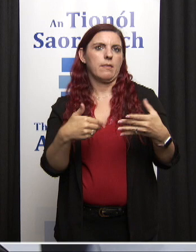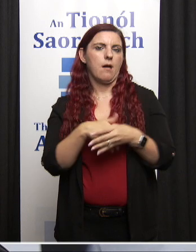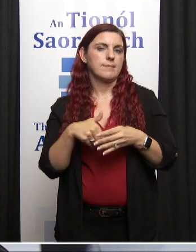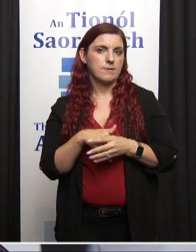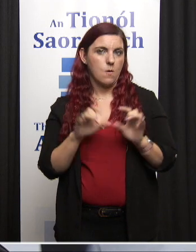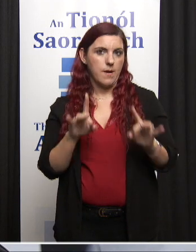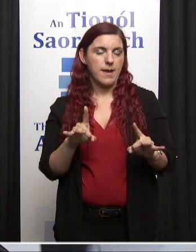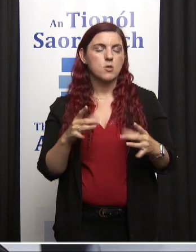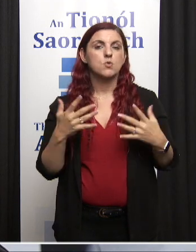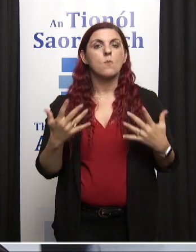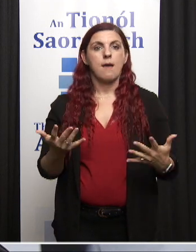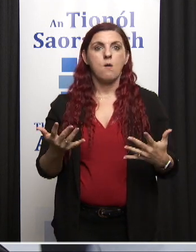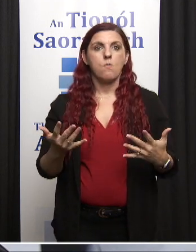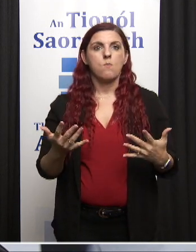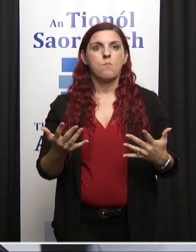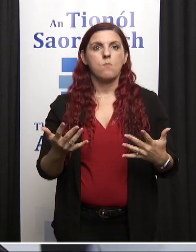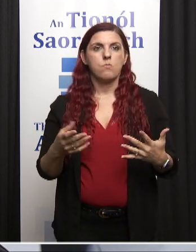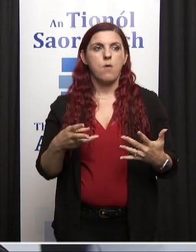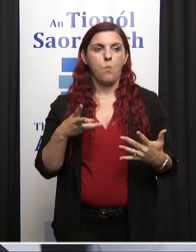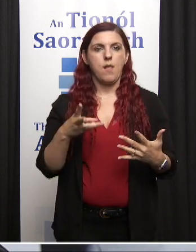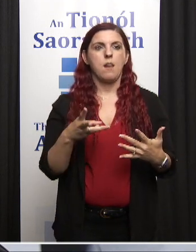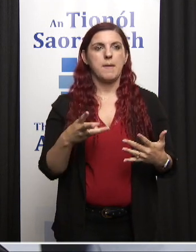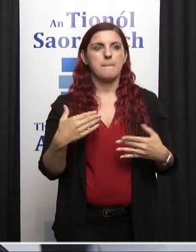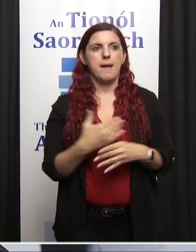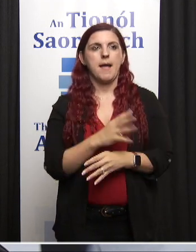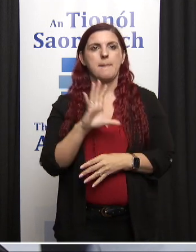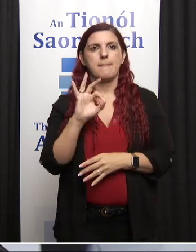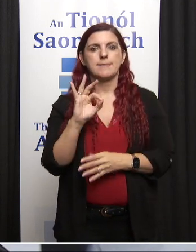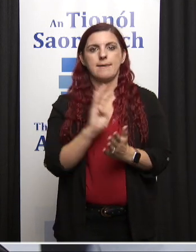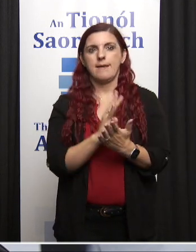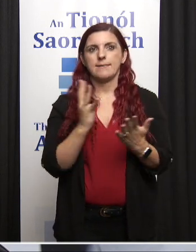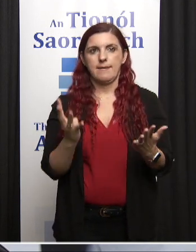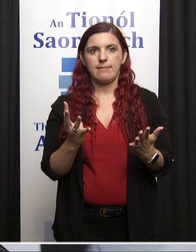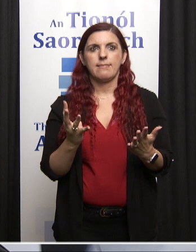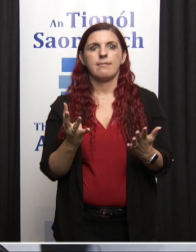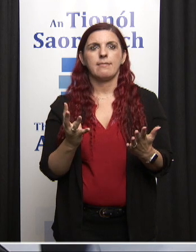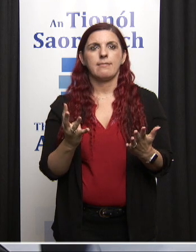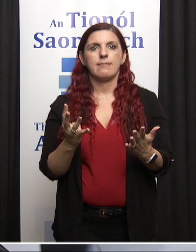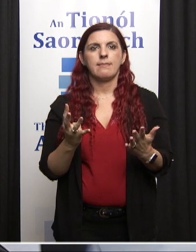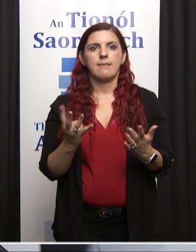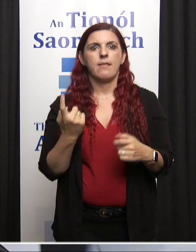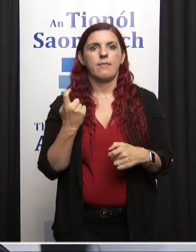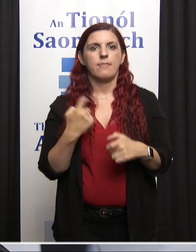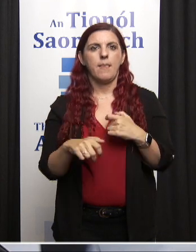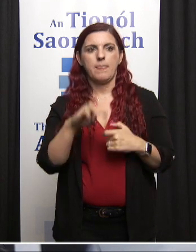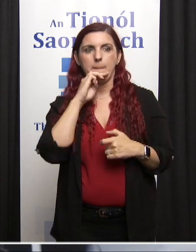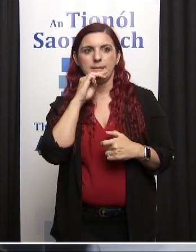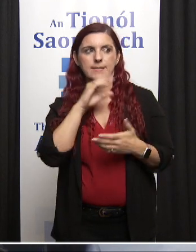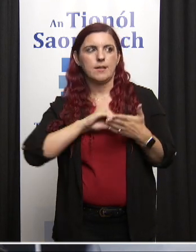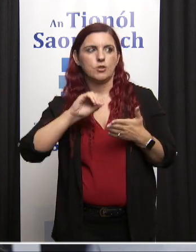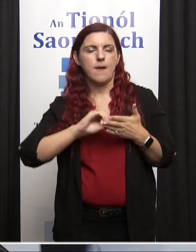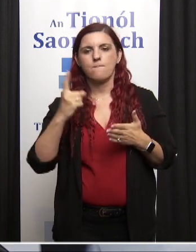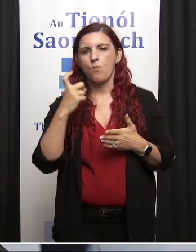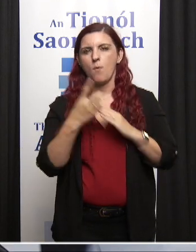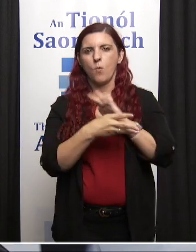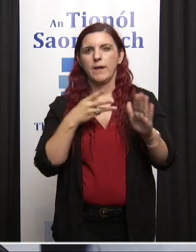paper. So that'll be Monday. You have that by Monday the 19th. Give us feedback by that weekend, and then that gives the Secretariat a week to put